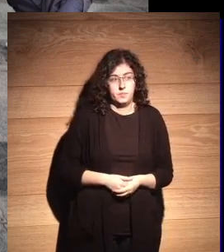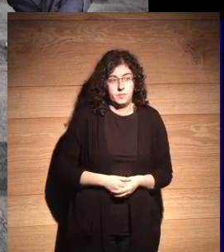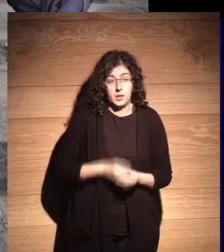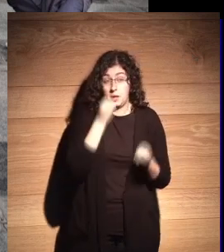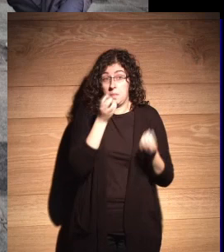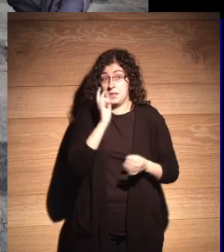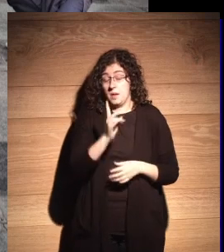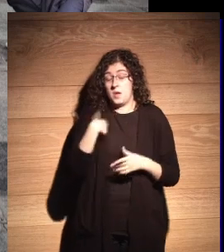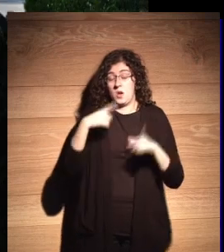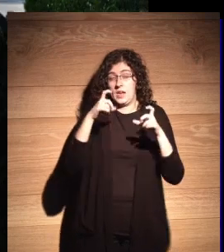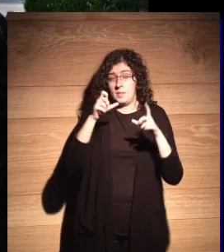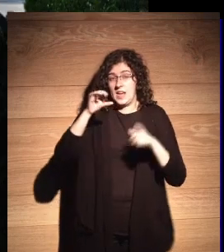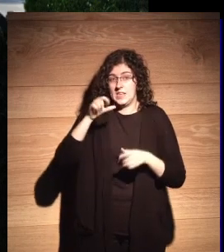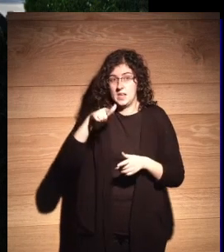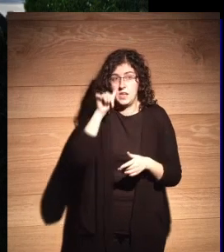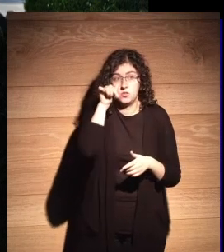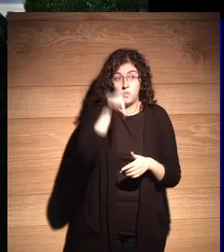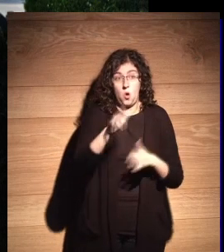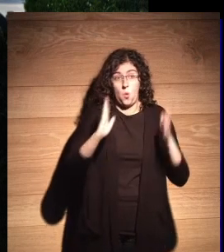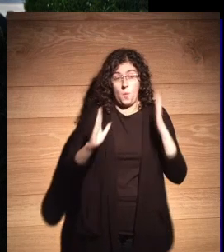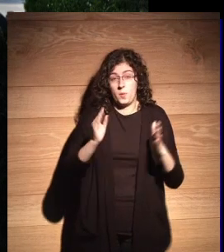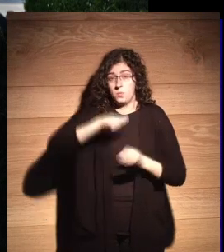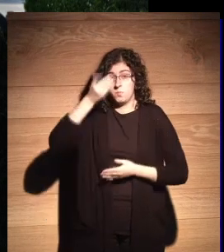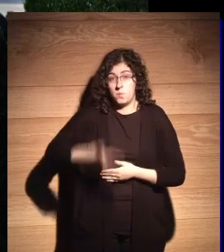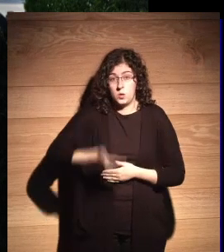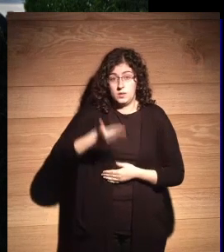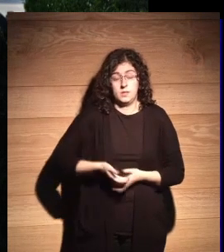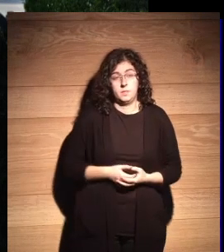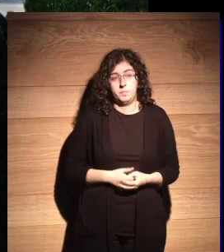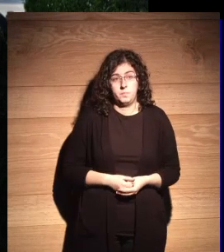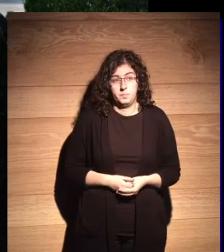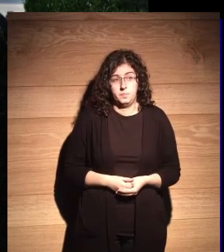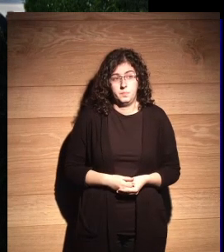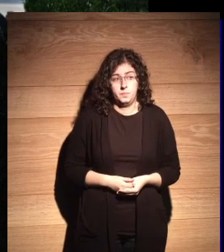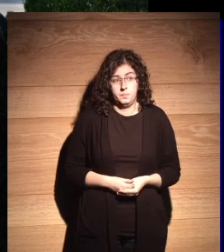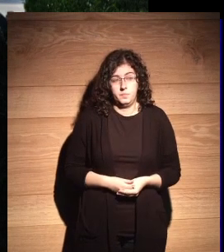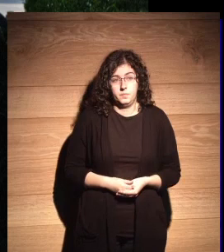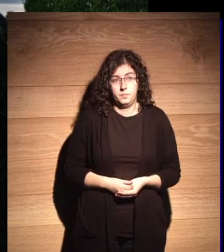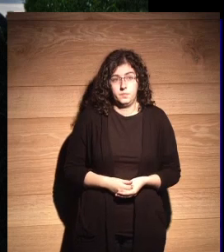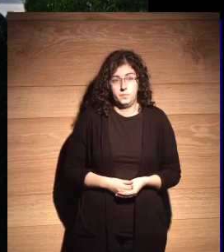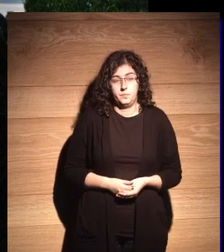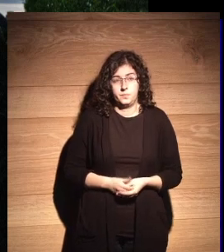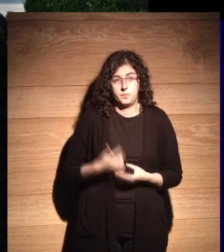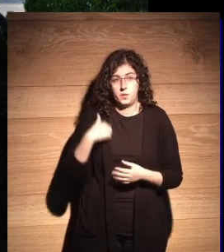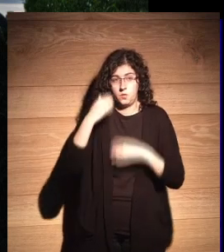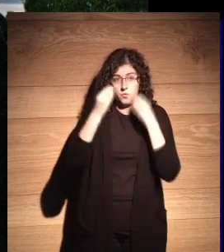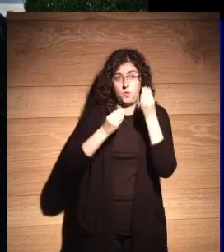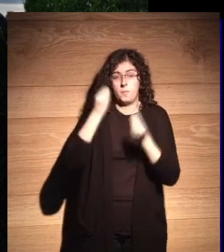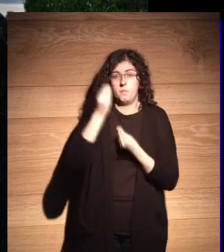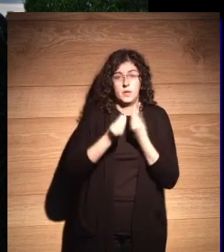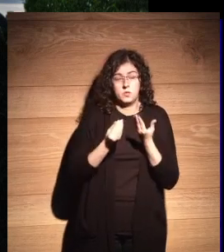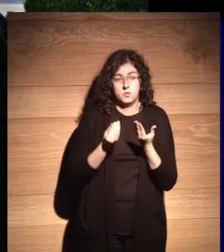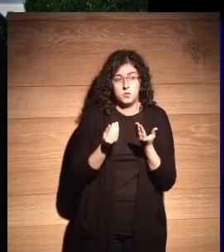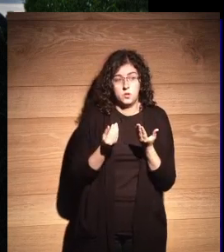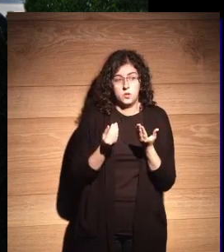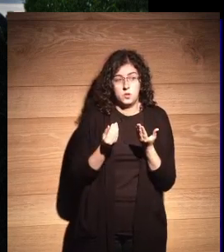tool up in the air. I mean, China's changed dramatically since when I went back, when I was there for the first